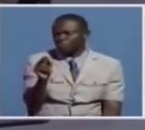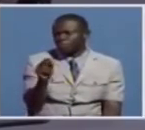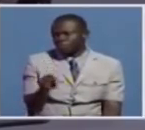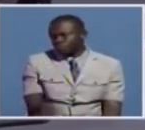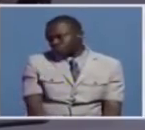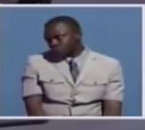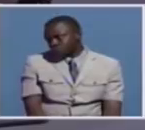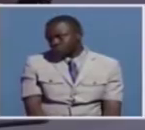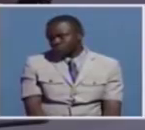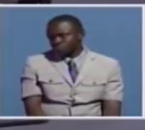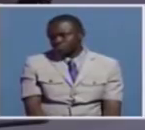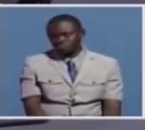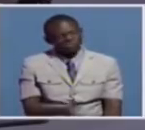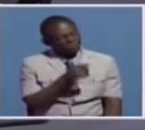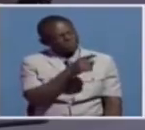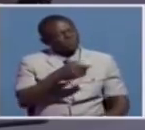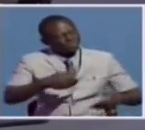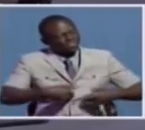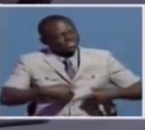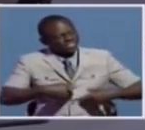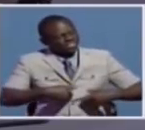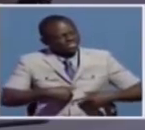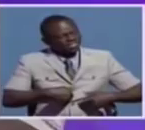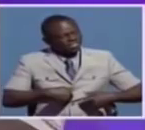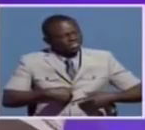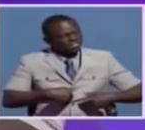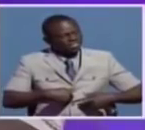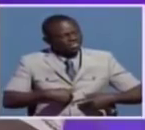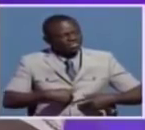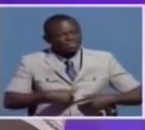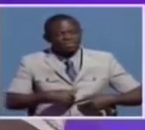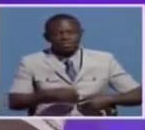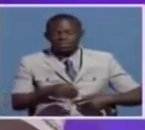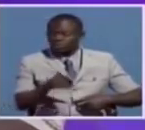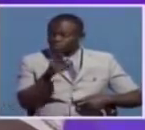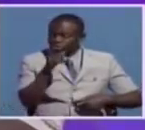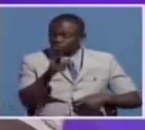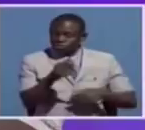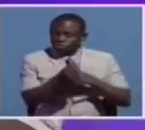You were young. No, young. And the good thing about State House, this you should know, is that